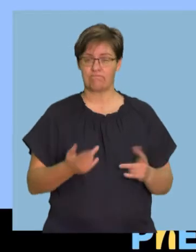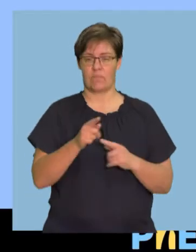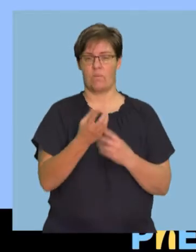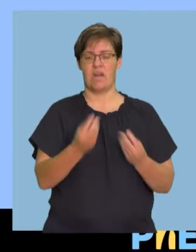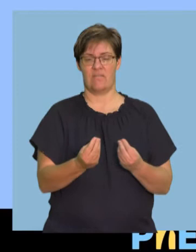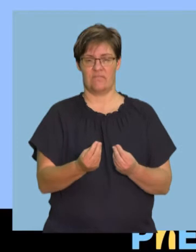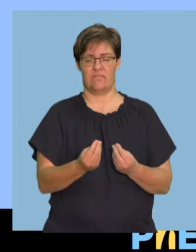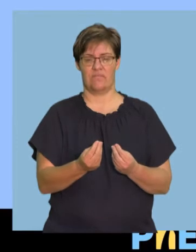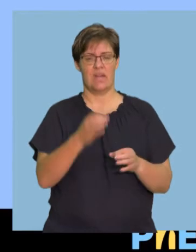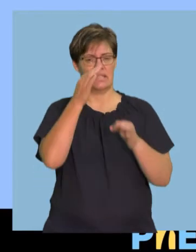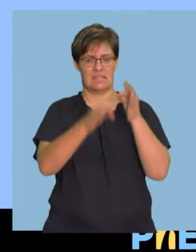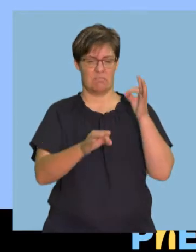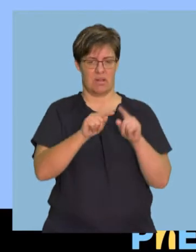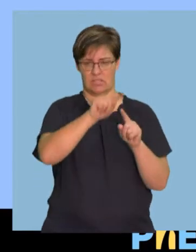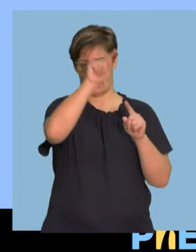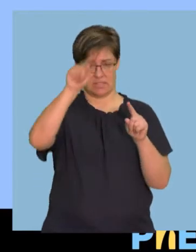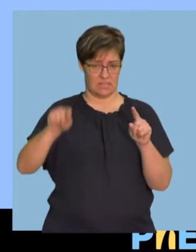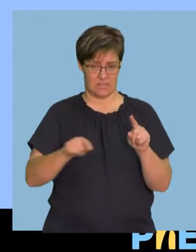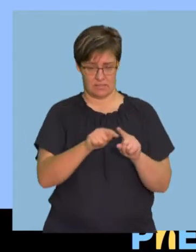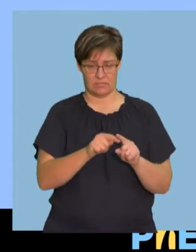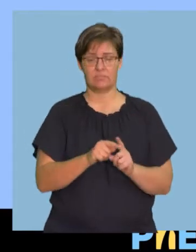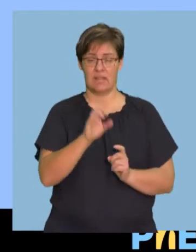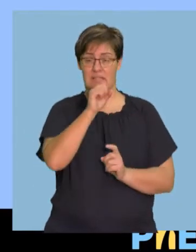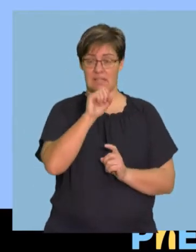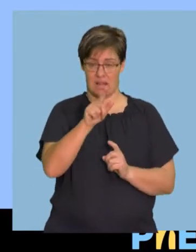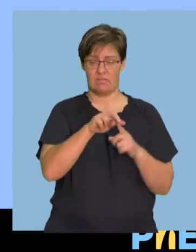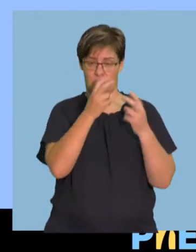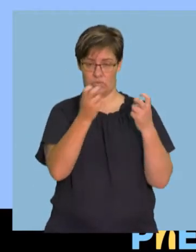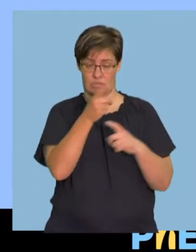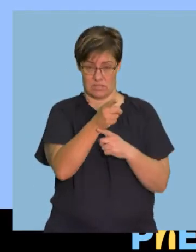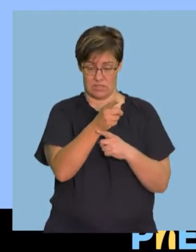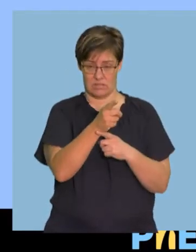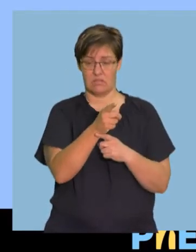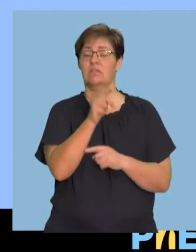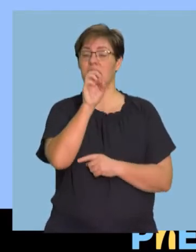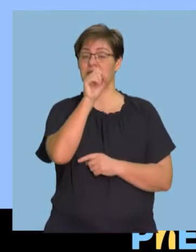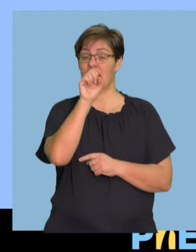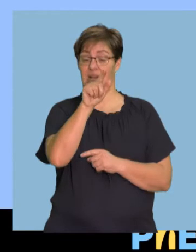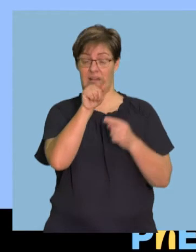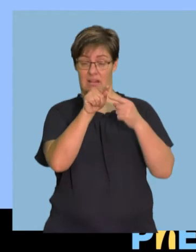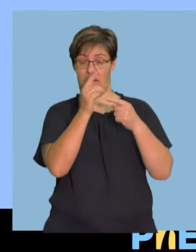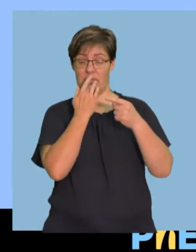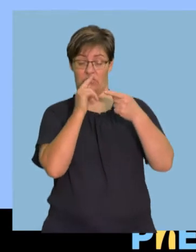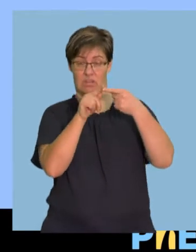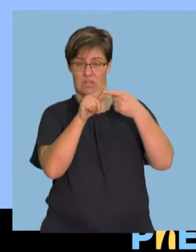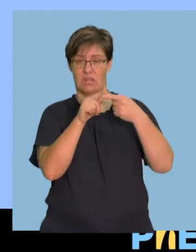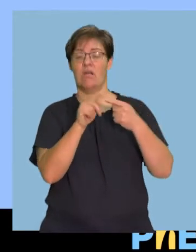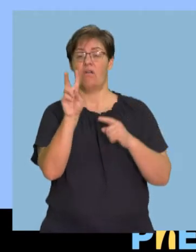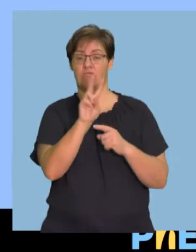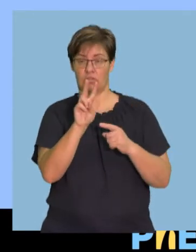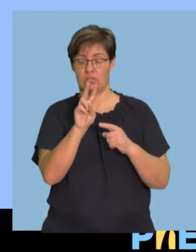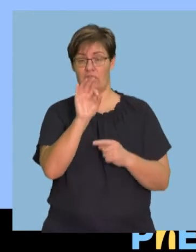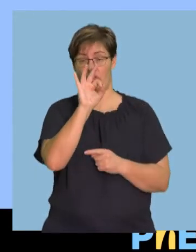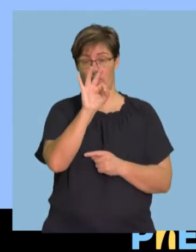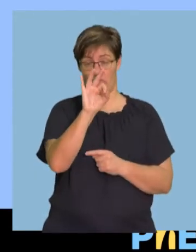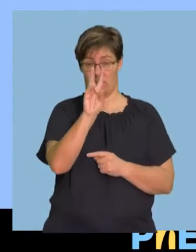we have a simple circuit. We've got a cell, which is a source. This cell, we will start the voltage with a voltage of